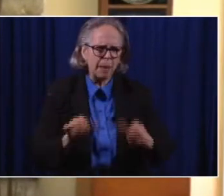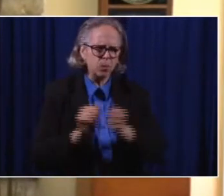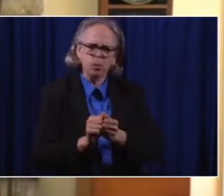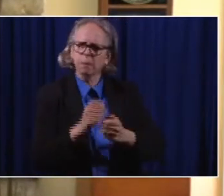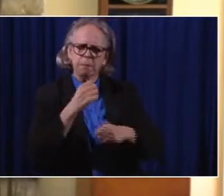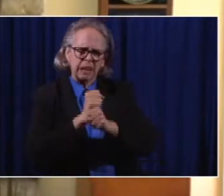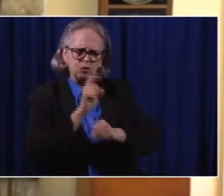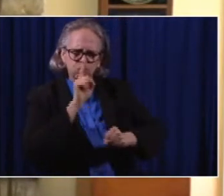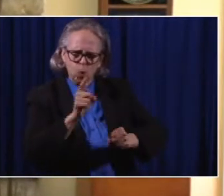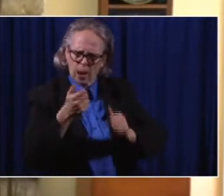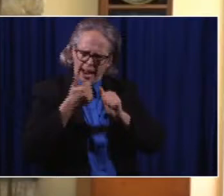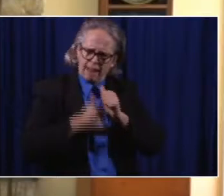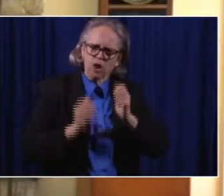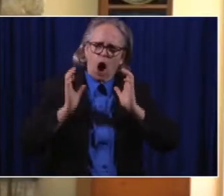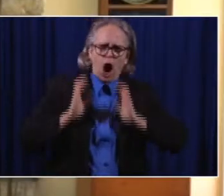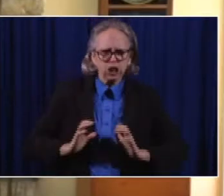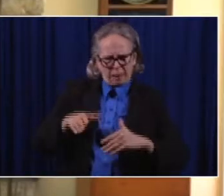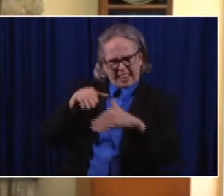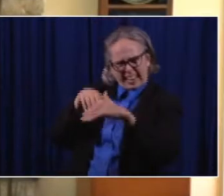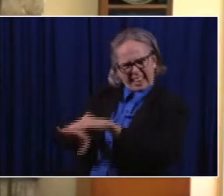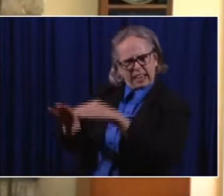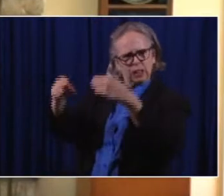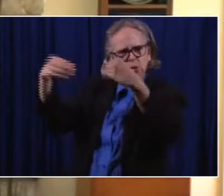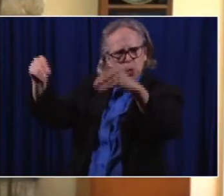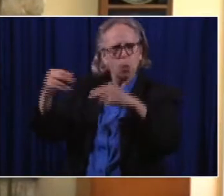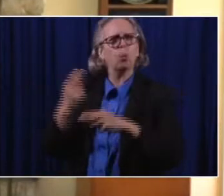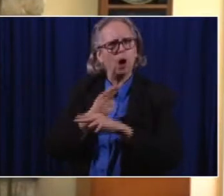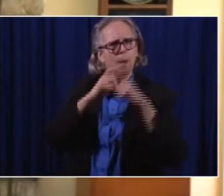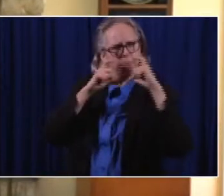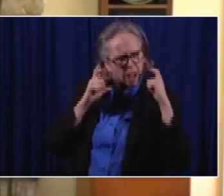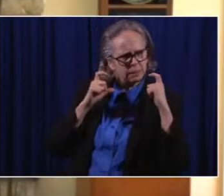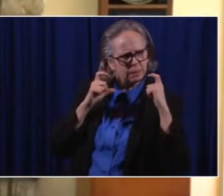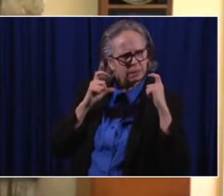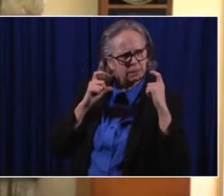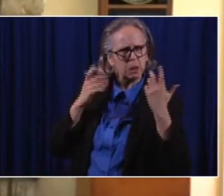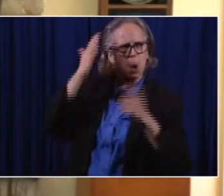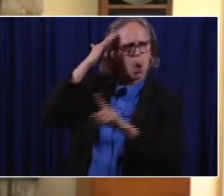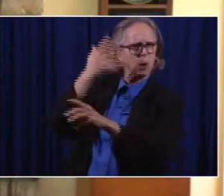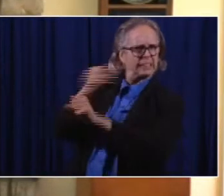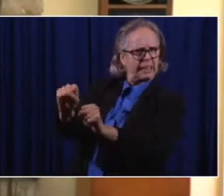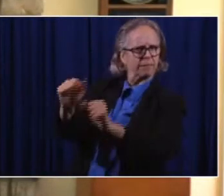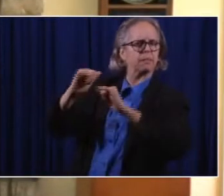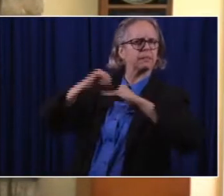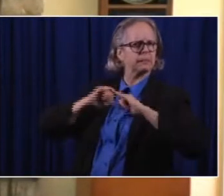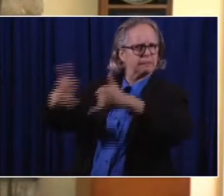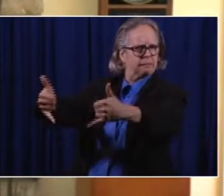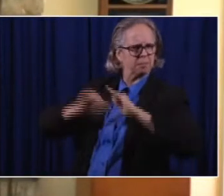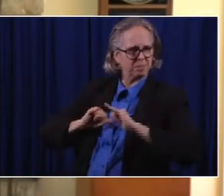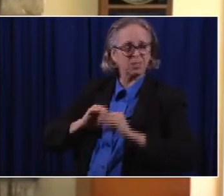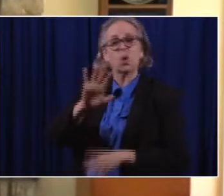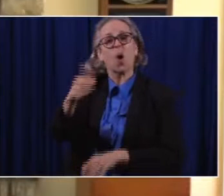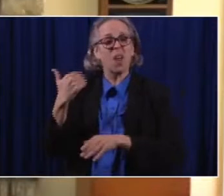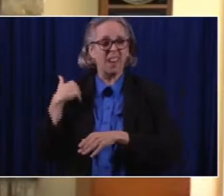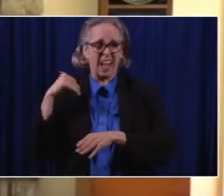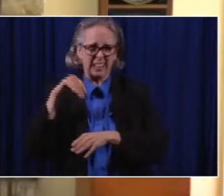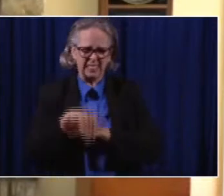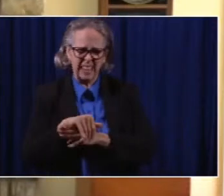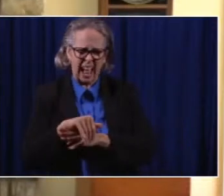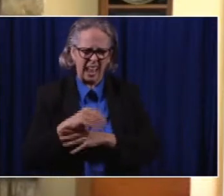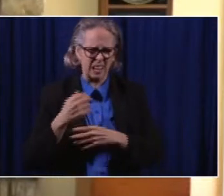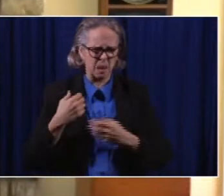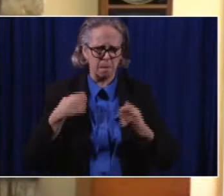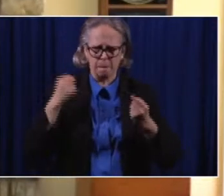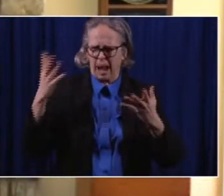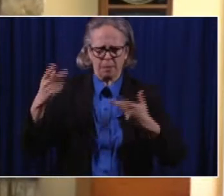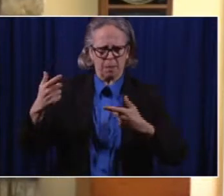in fact wearing a mask. Now, look, I got questions during the night, text to me, emails,